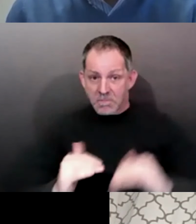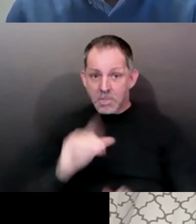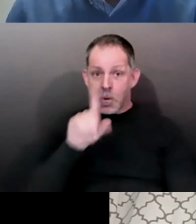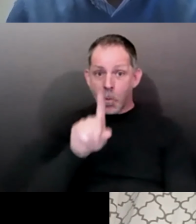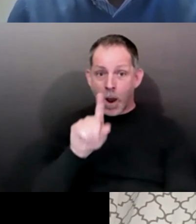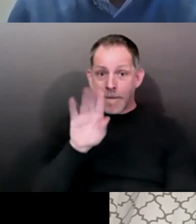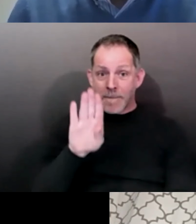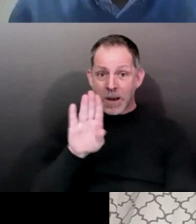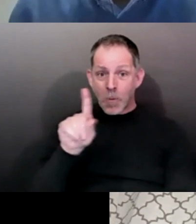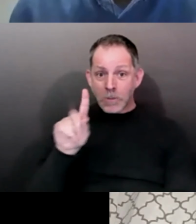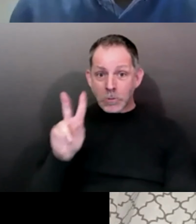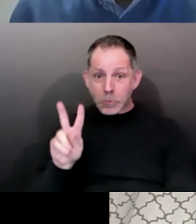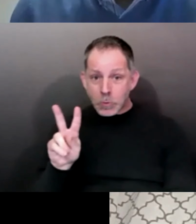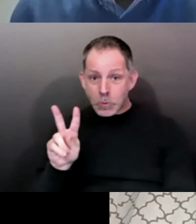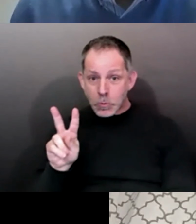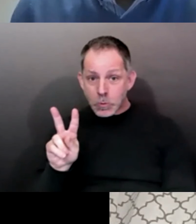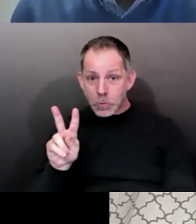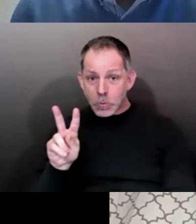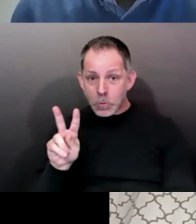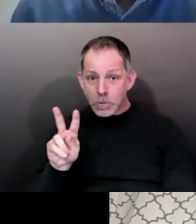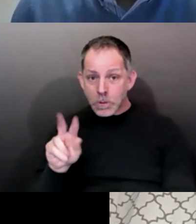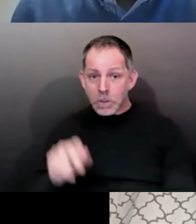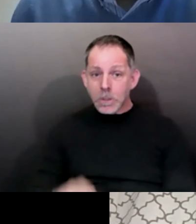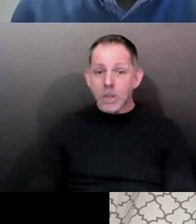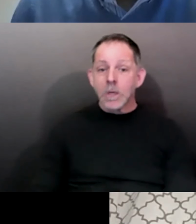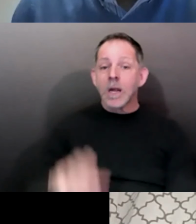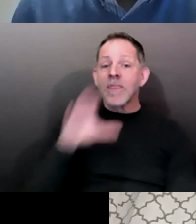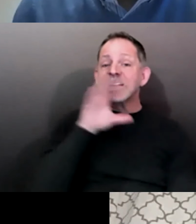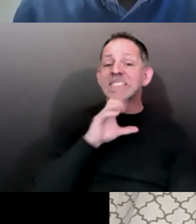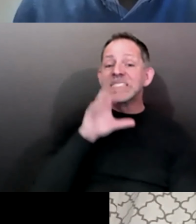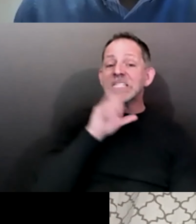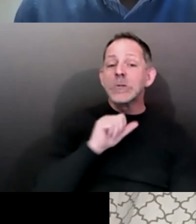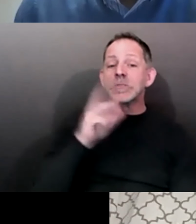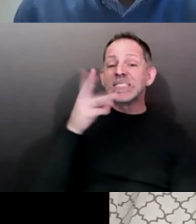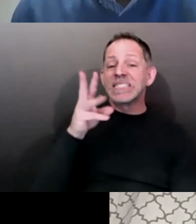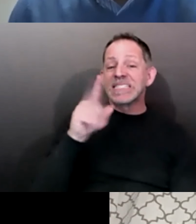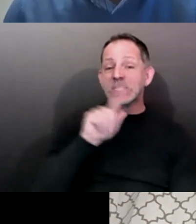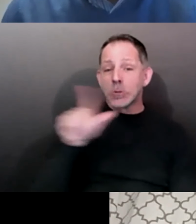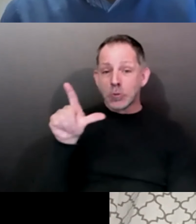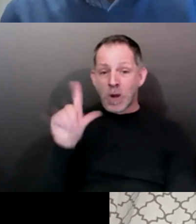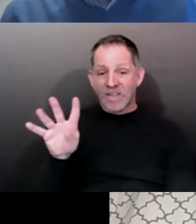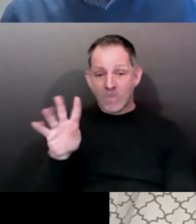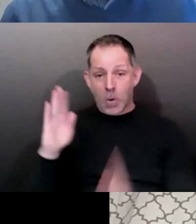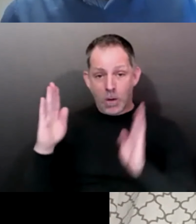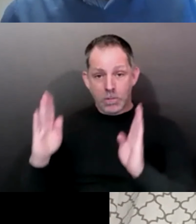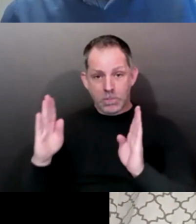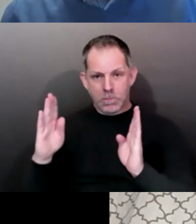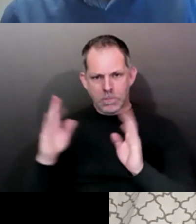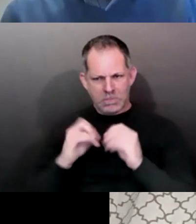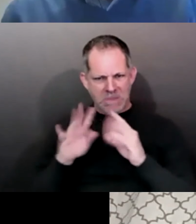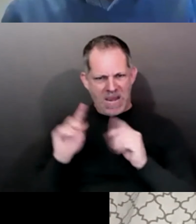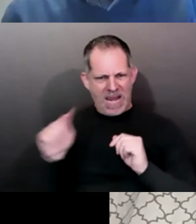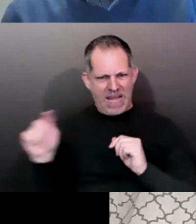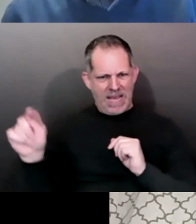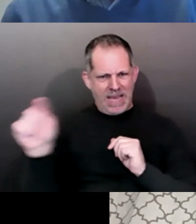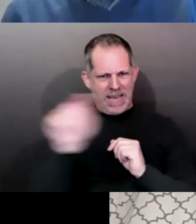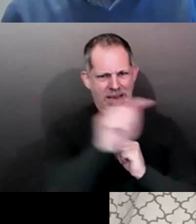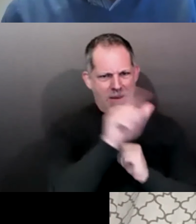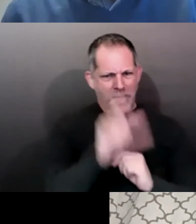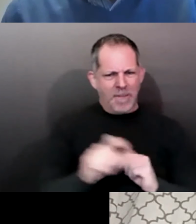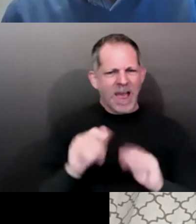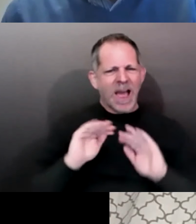includes ages 16 to 24, which seems like a huge number of people. So how will older people